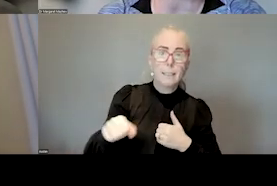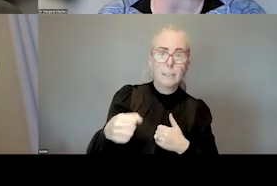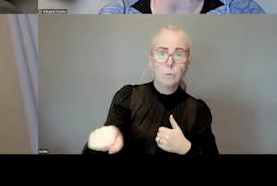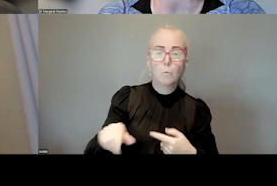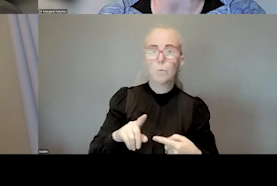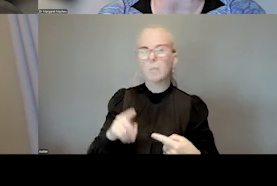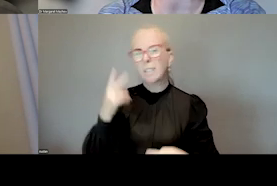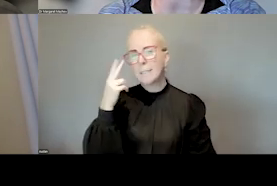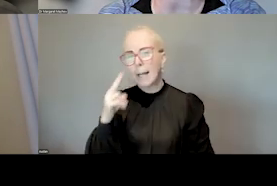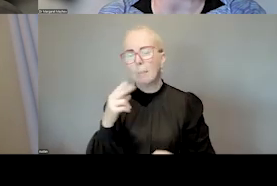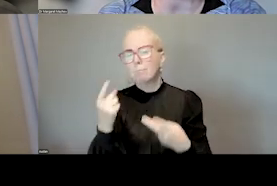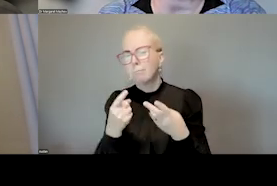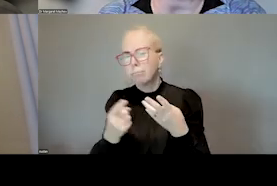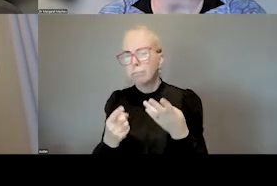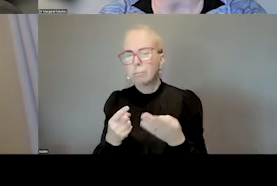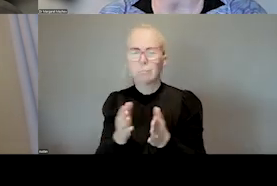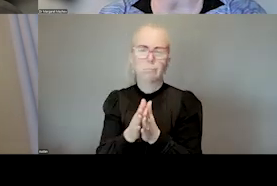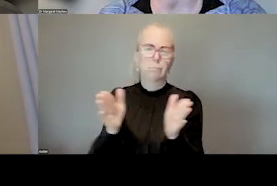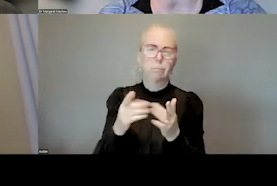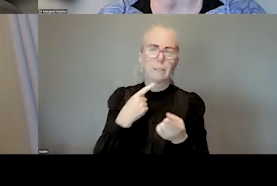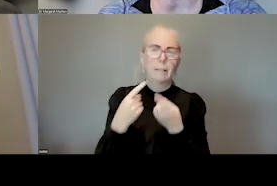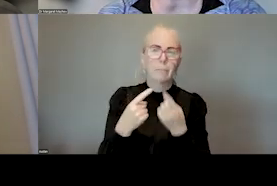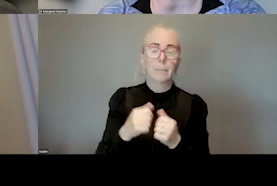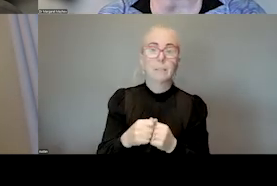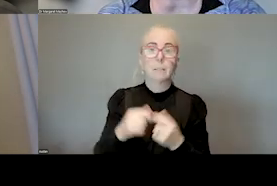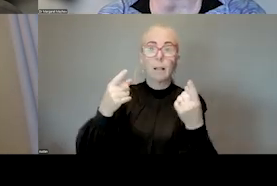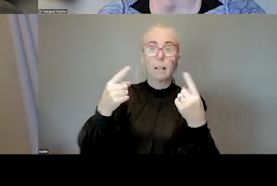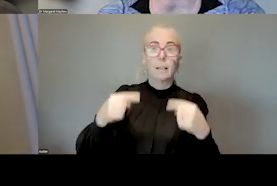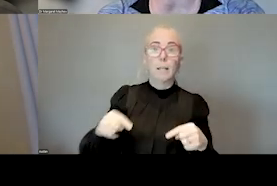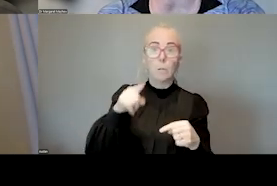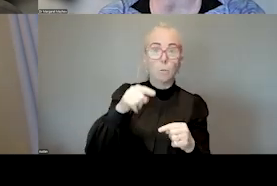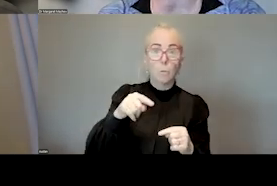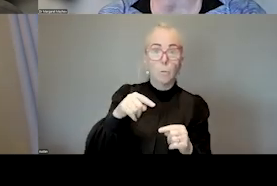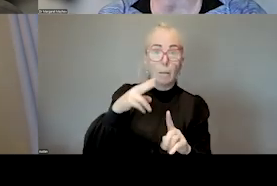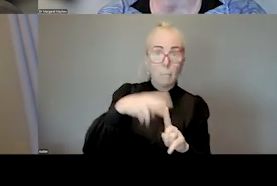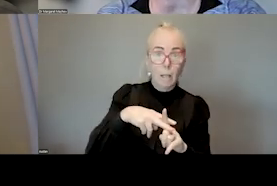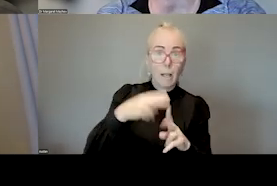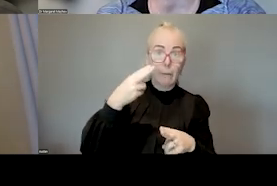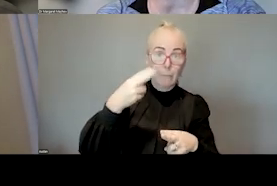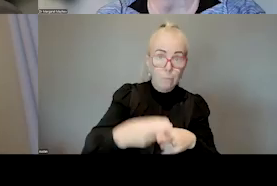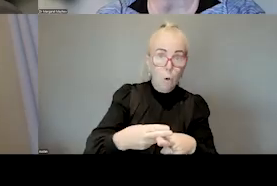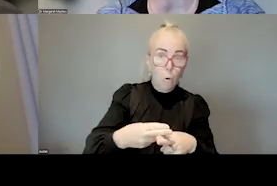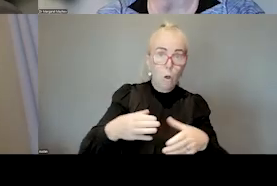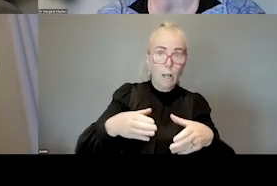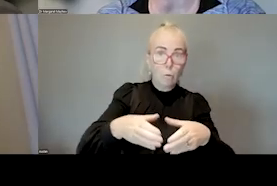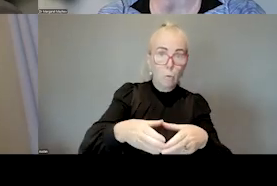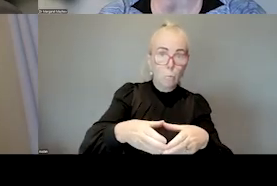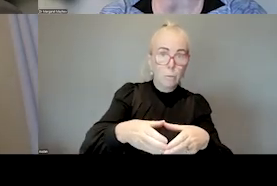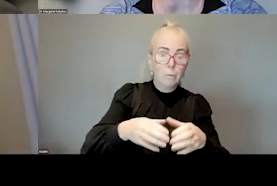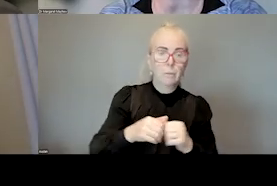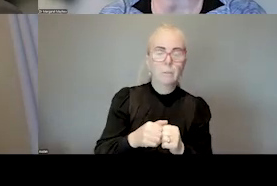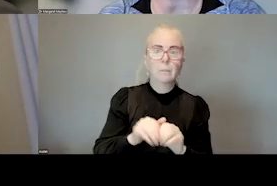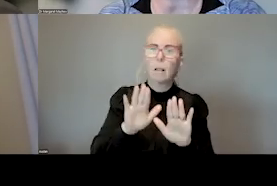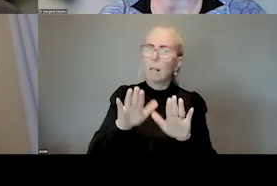name? Mhm. And then here we have, are you applying on behalf of a group? Mm. Now, the Arts and Disability Initiative